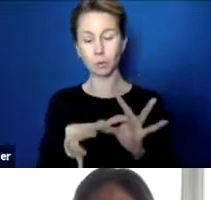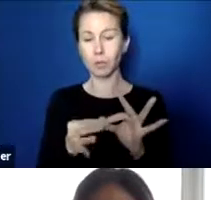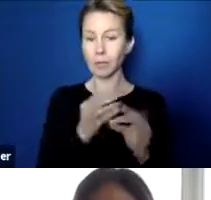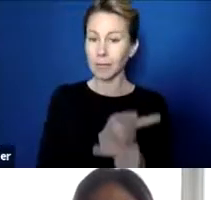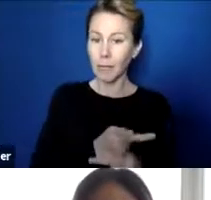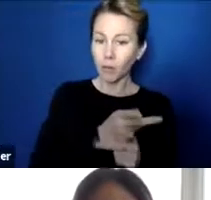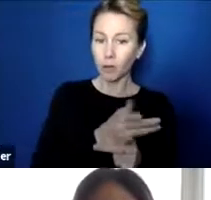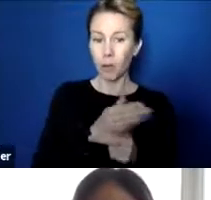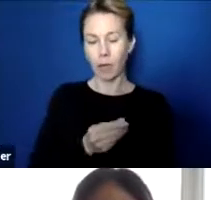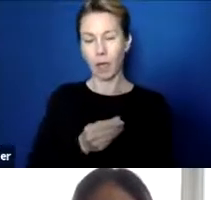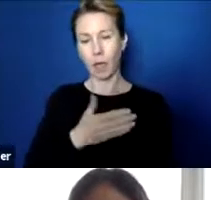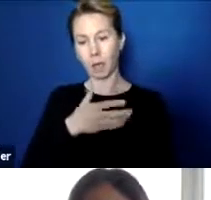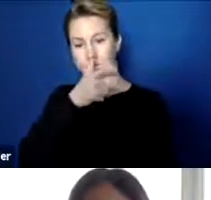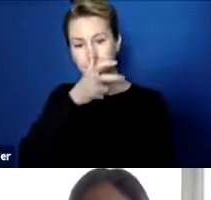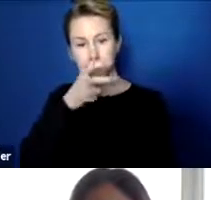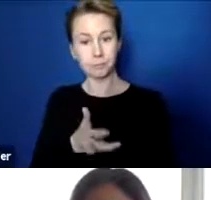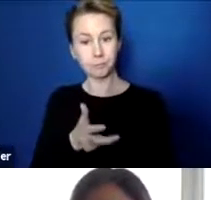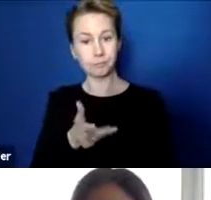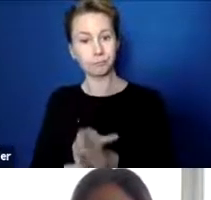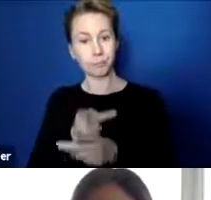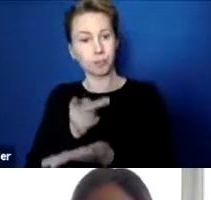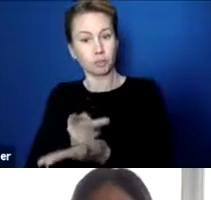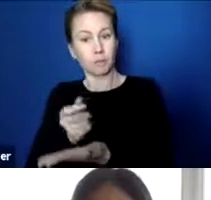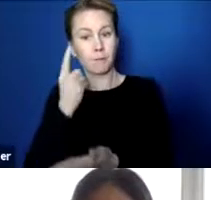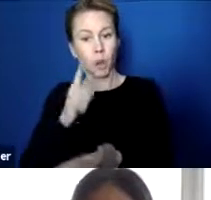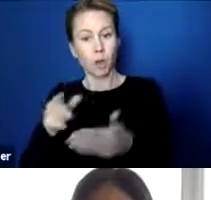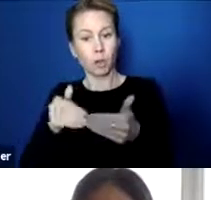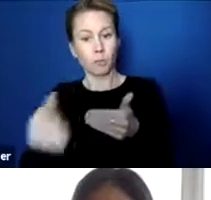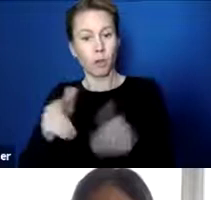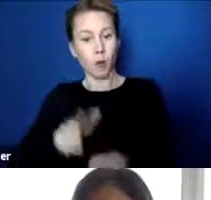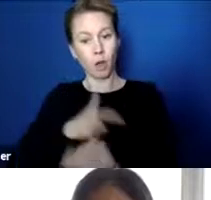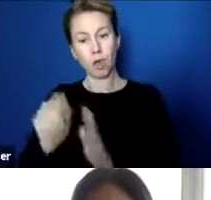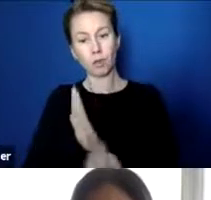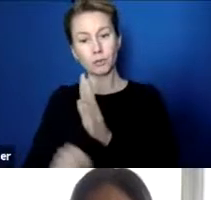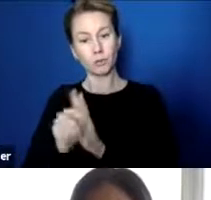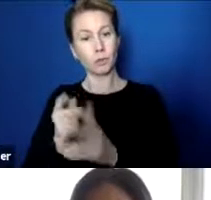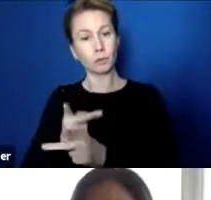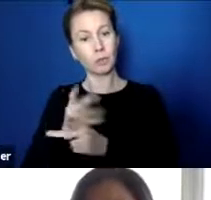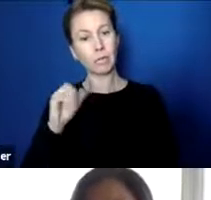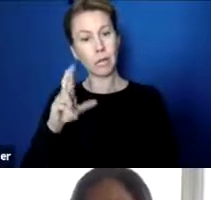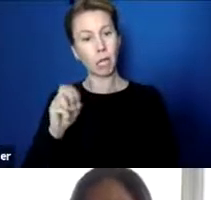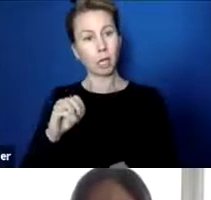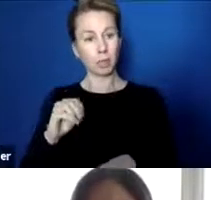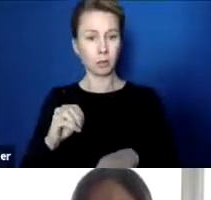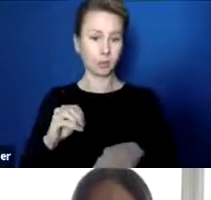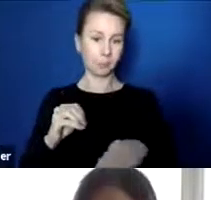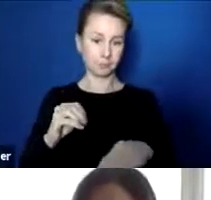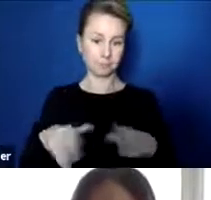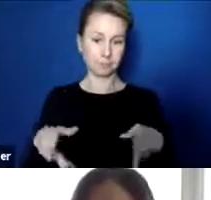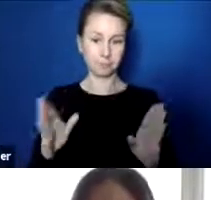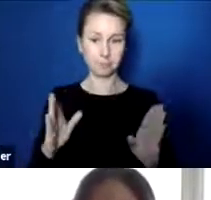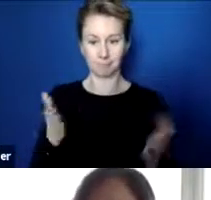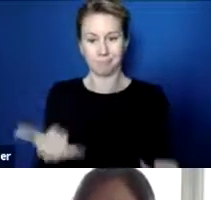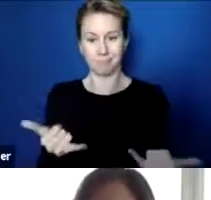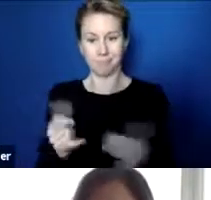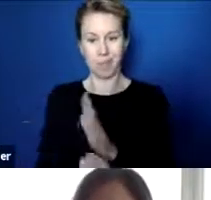Glenn, who's working behind the scenes. Today we are here to talk about the very important and